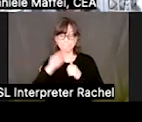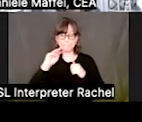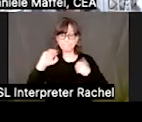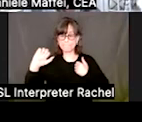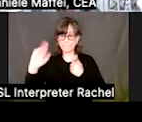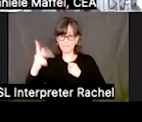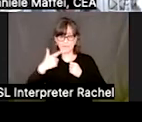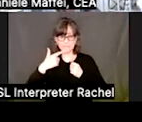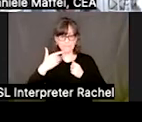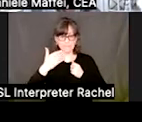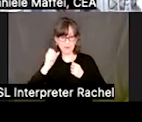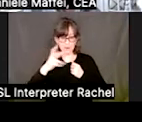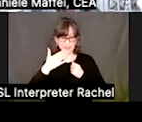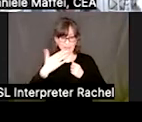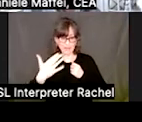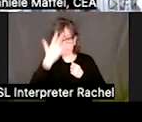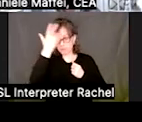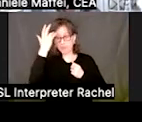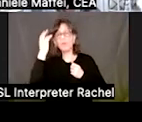All right. And then